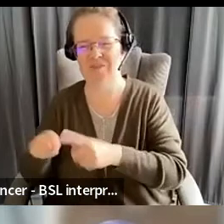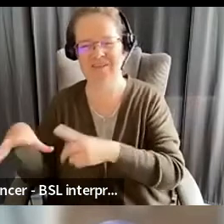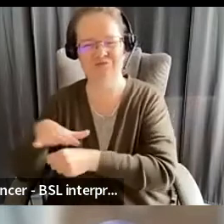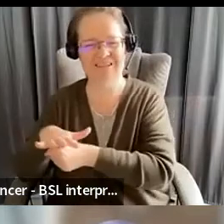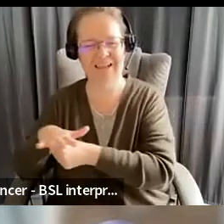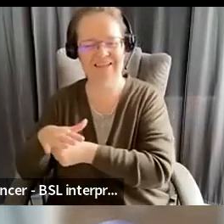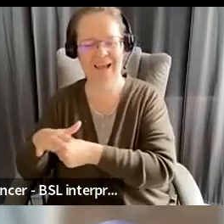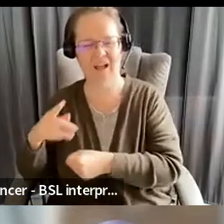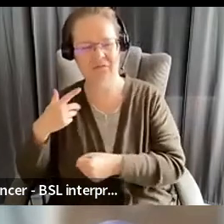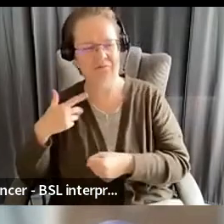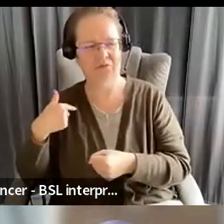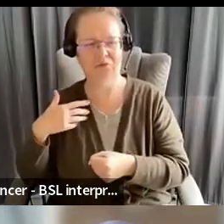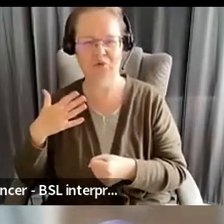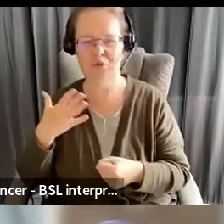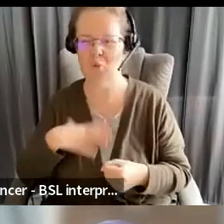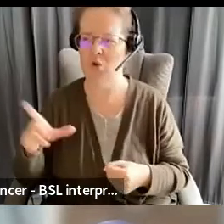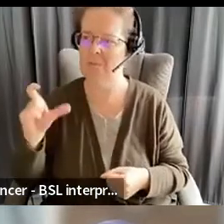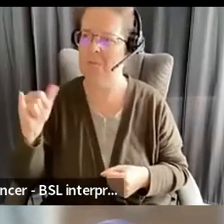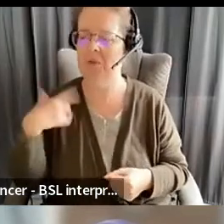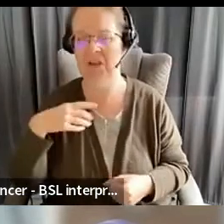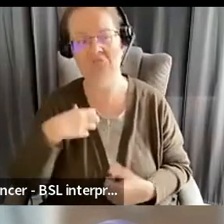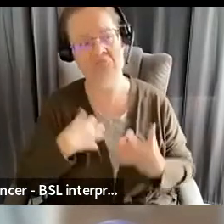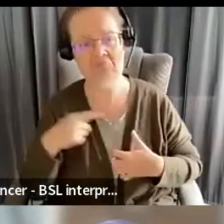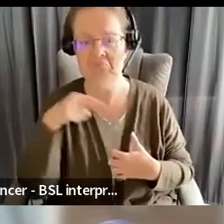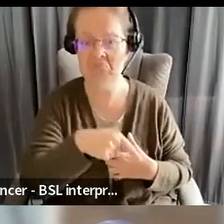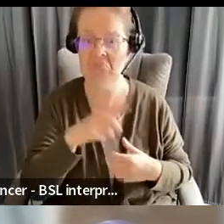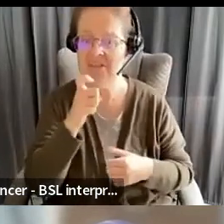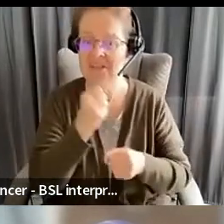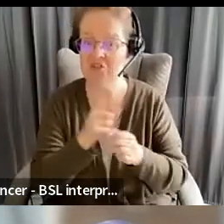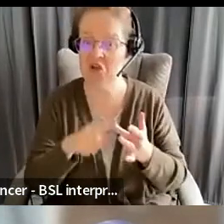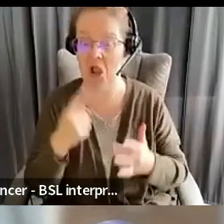currently working in to work at CGI. And yeah, absolutely.